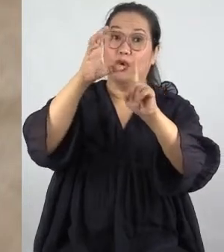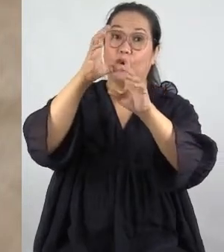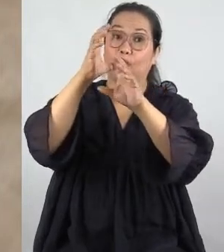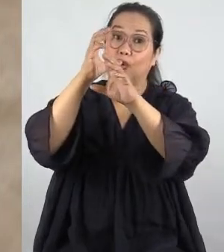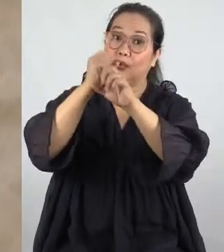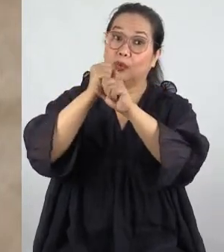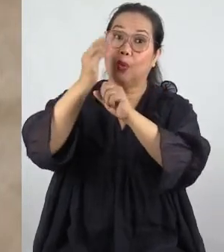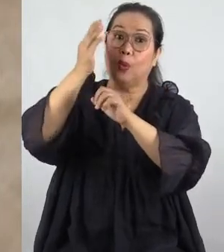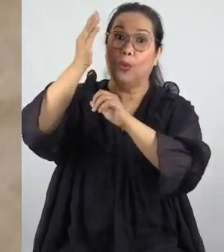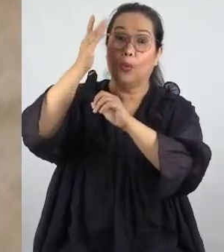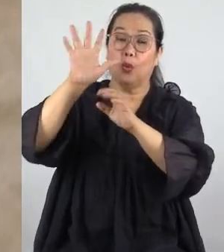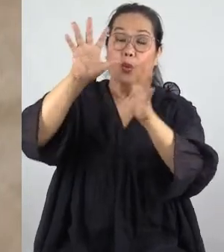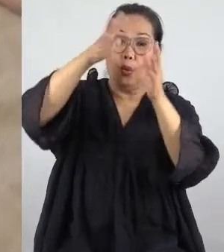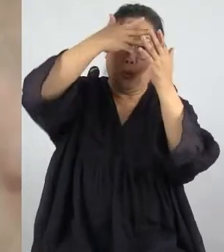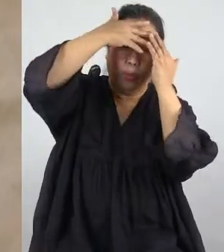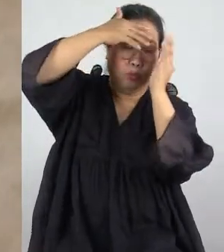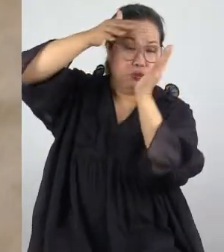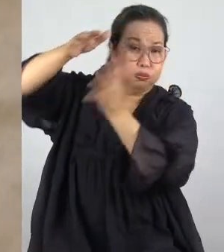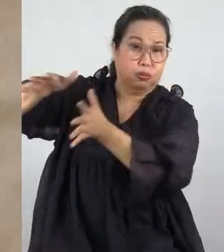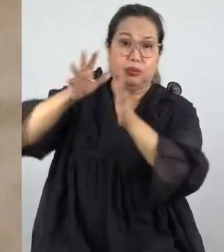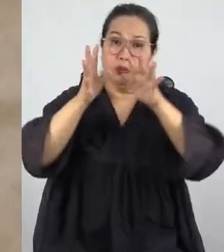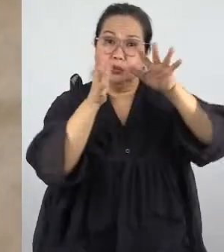what lies behind, sabi niya,